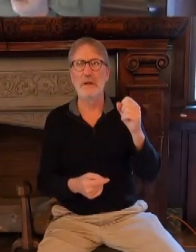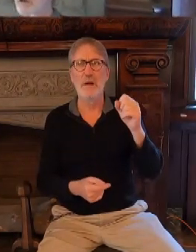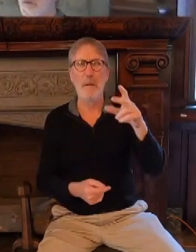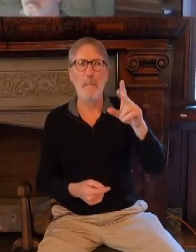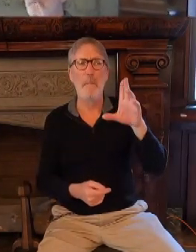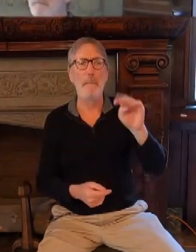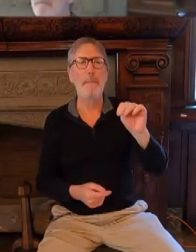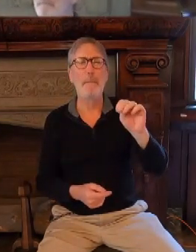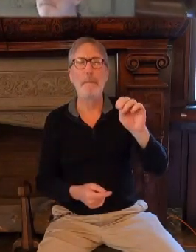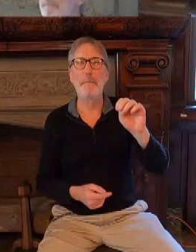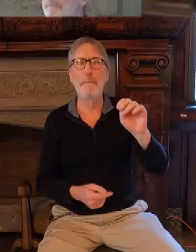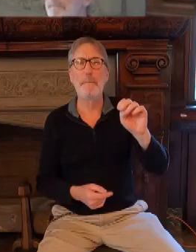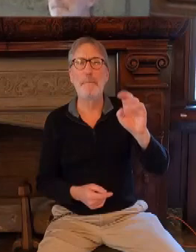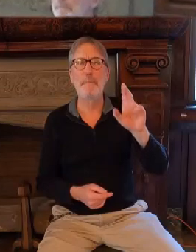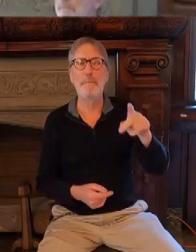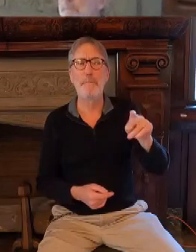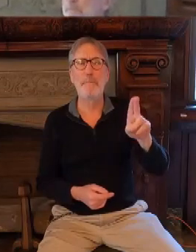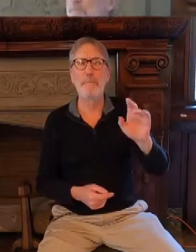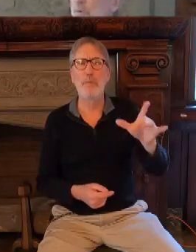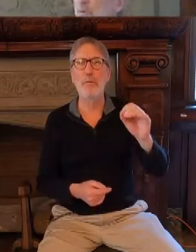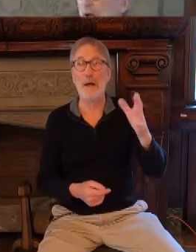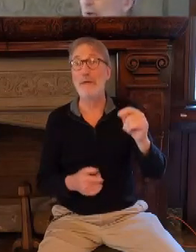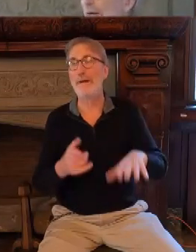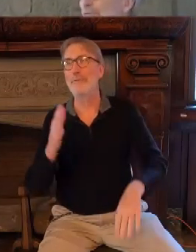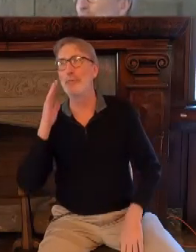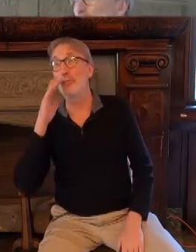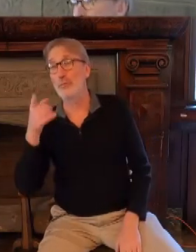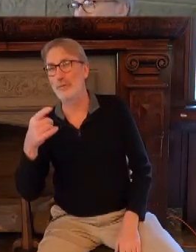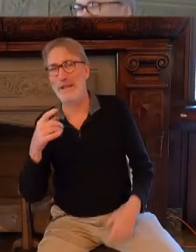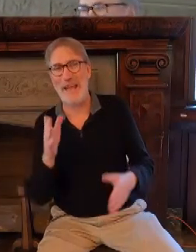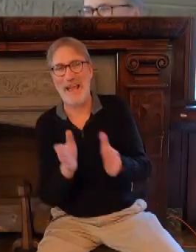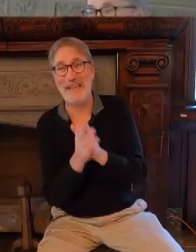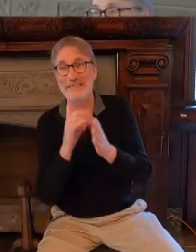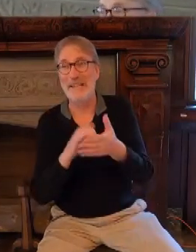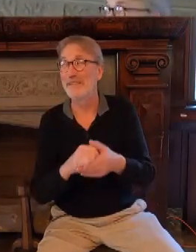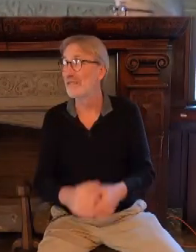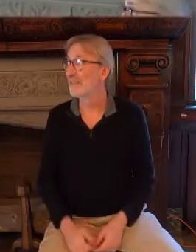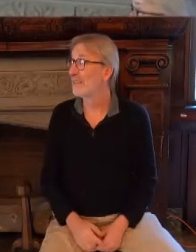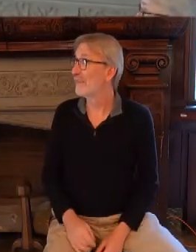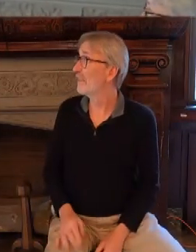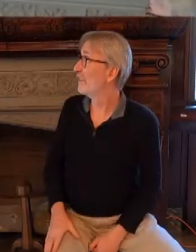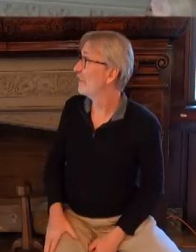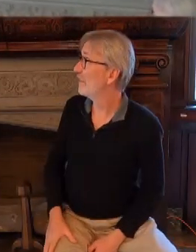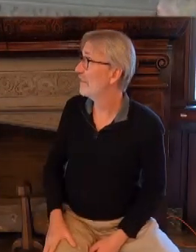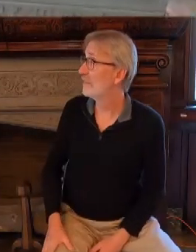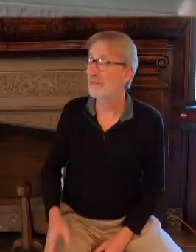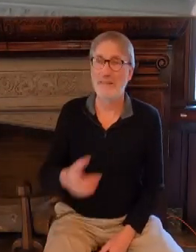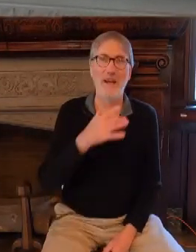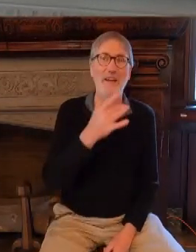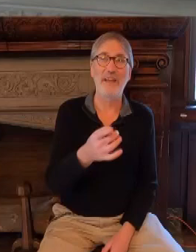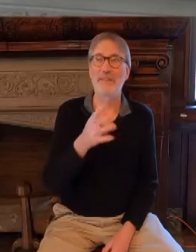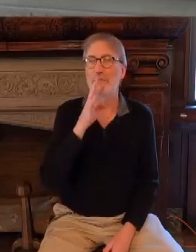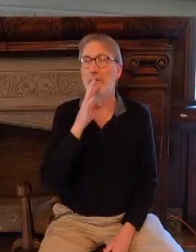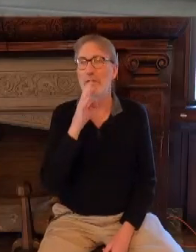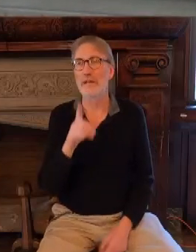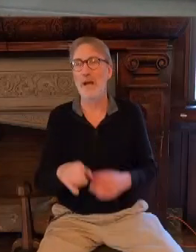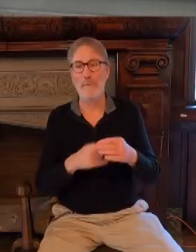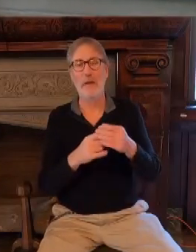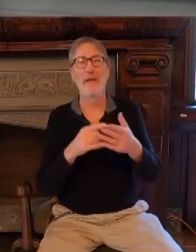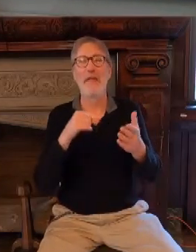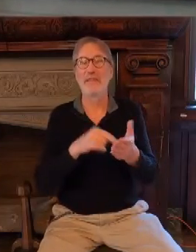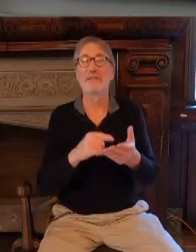everyone at home can hear questions in the room. So, who all has questions? I'll start with you. First, could you explain what the bus maneuver will be? I had that written down as the first question for today. Sure, absolutely. I like talking about this